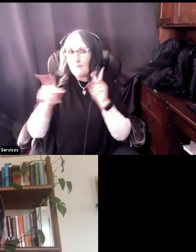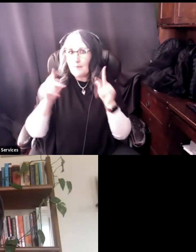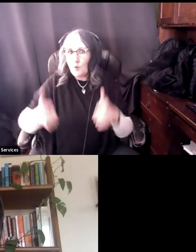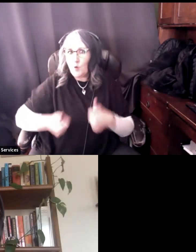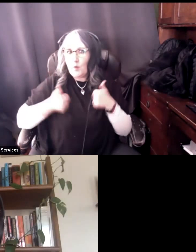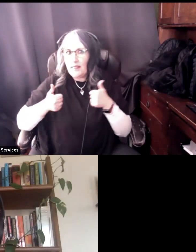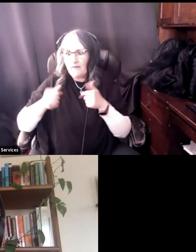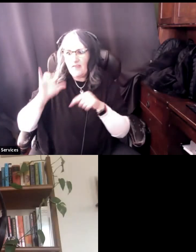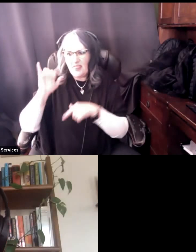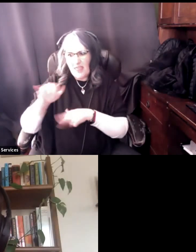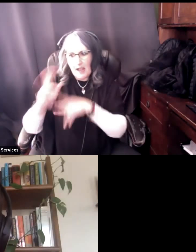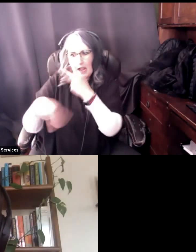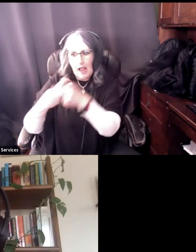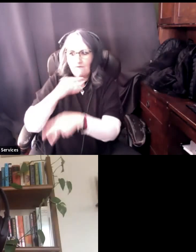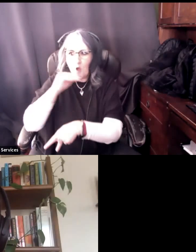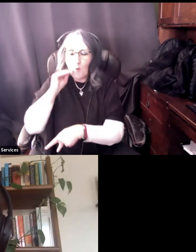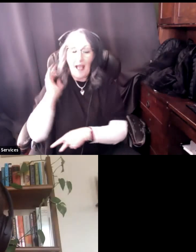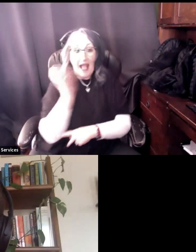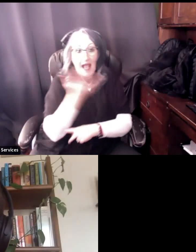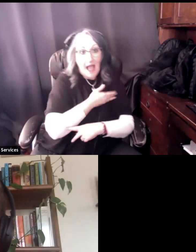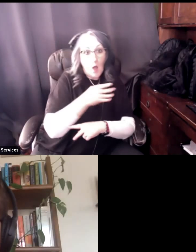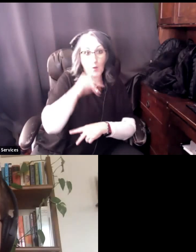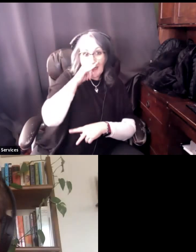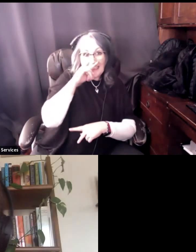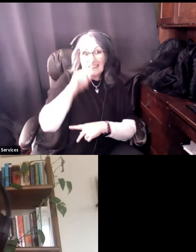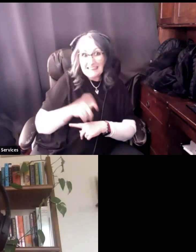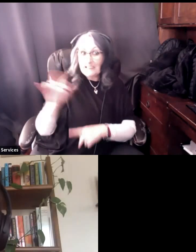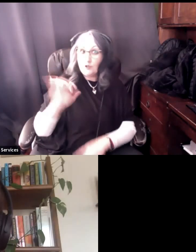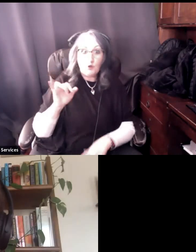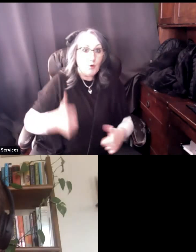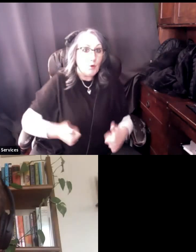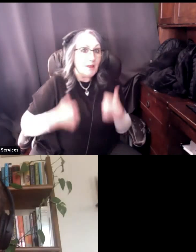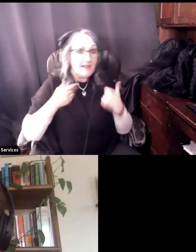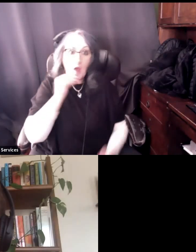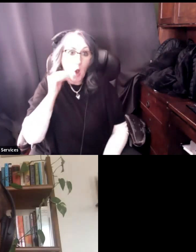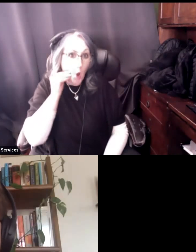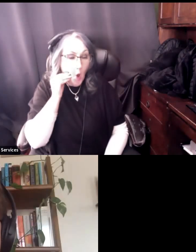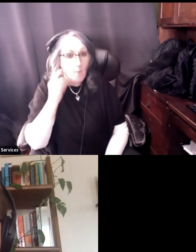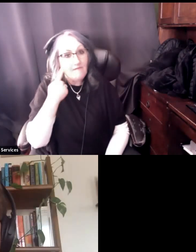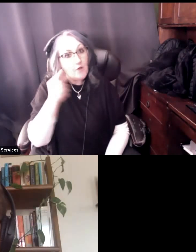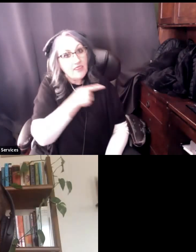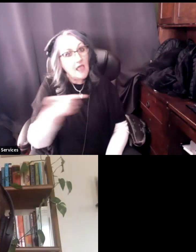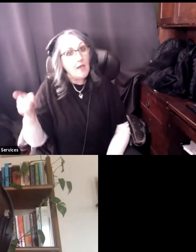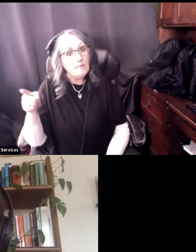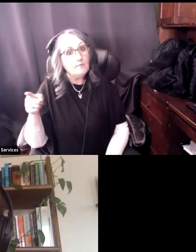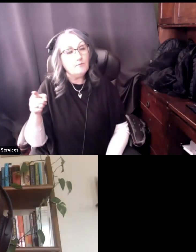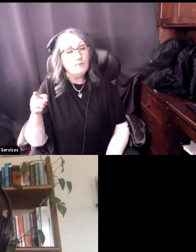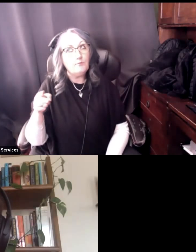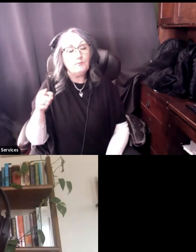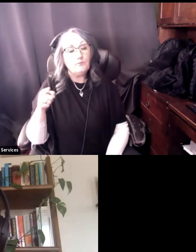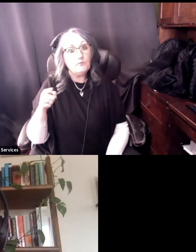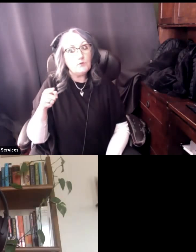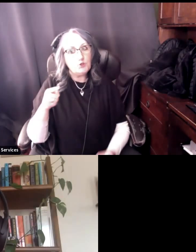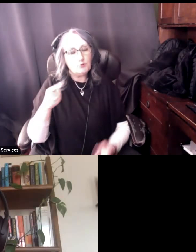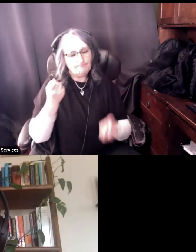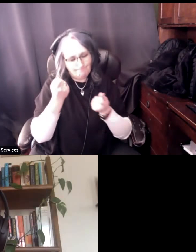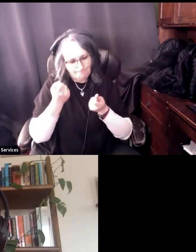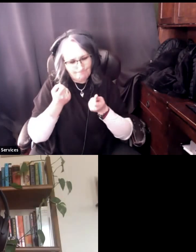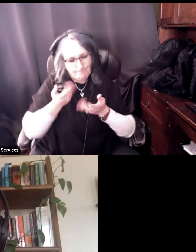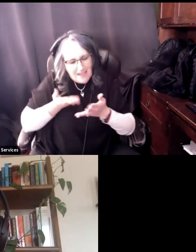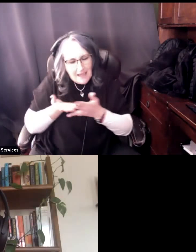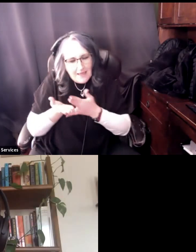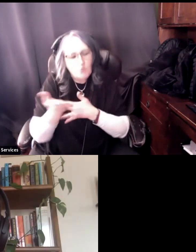kids that live at home with us need as well, in order for them to negotiate what they have to negotiate.